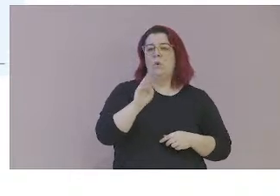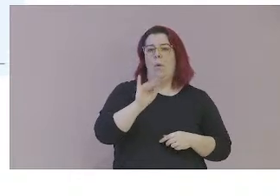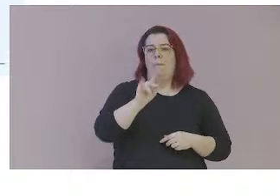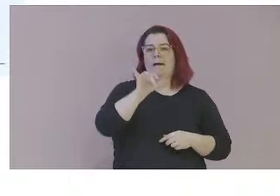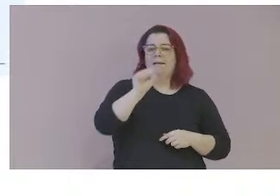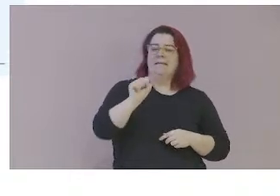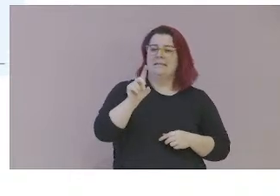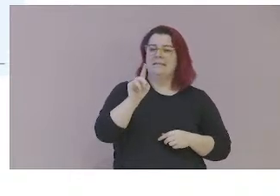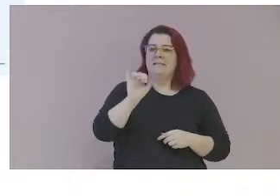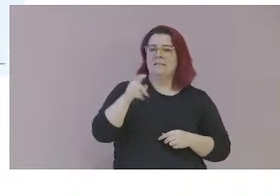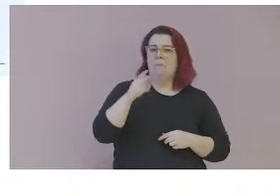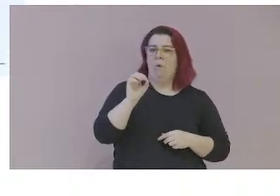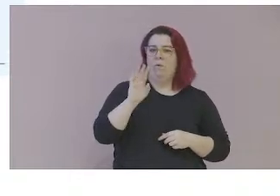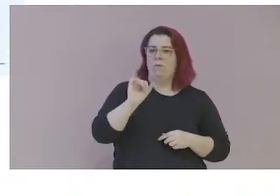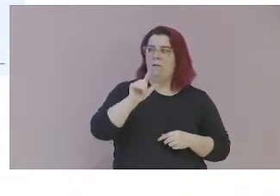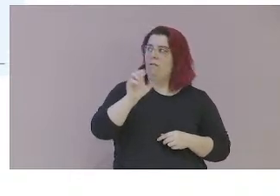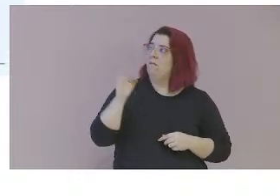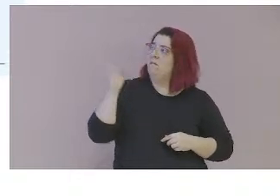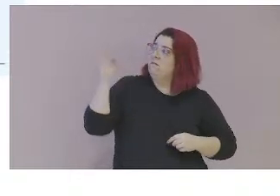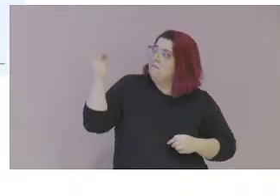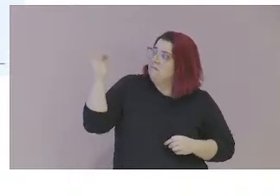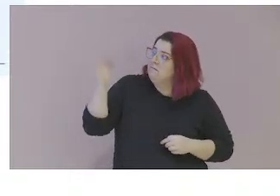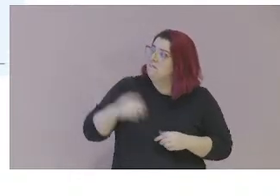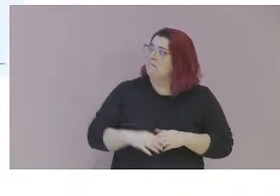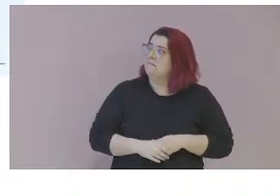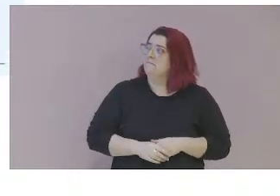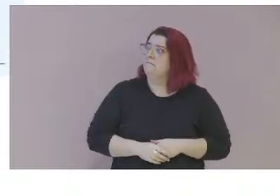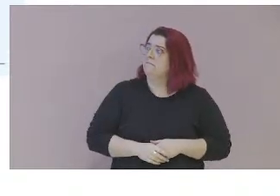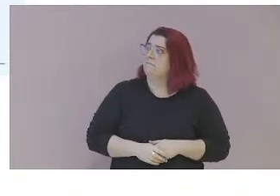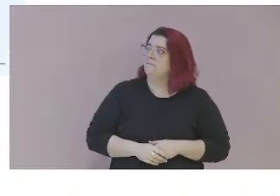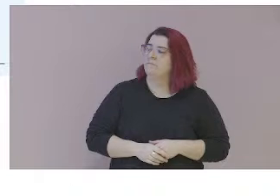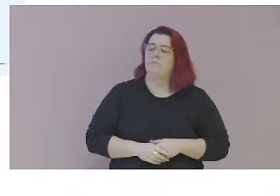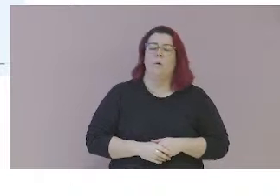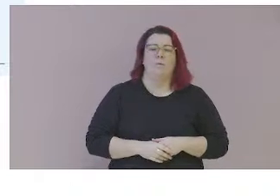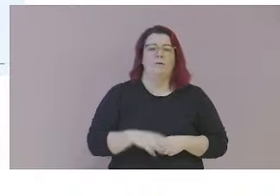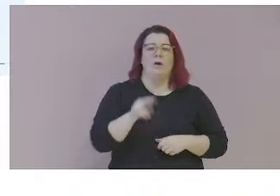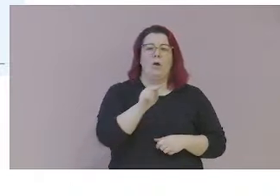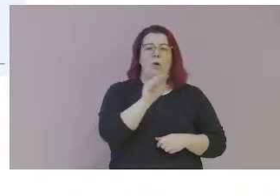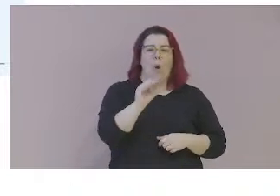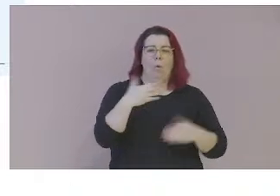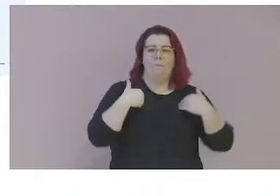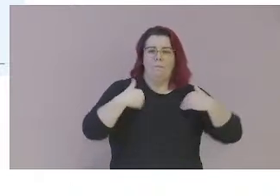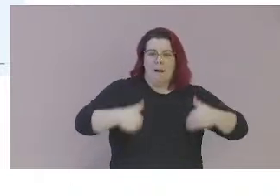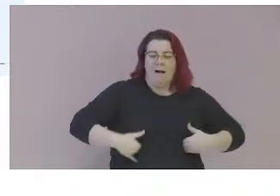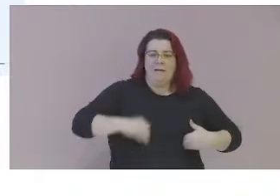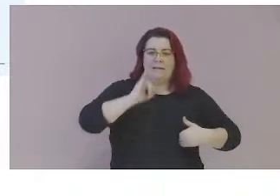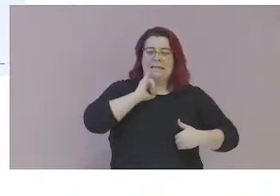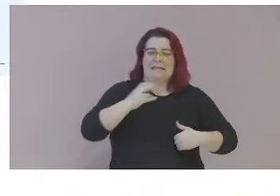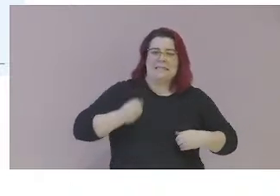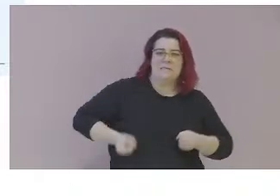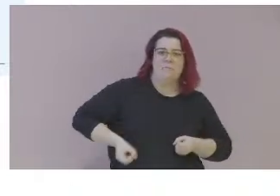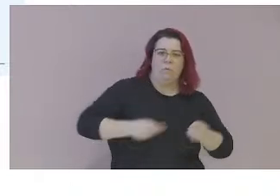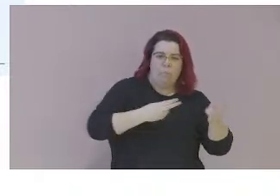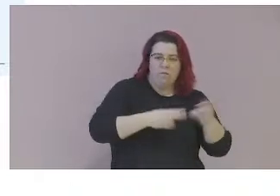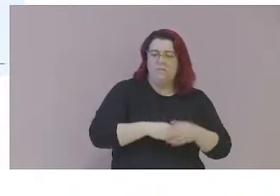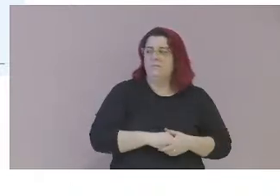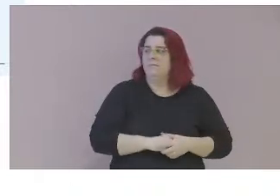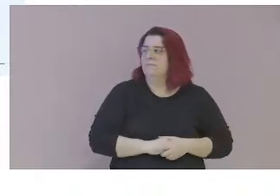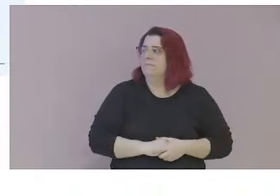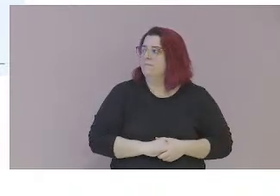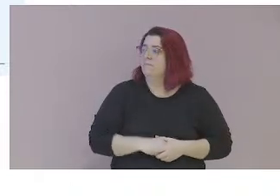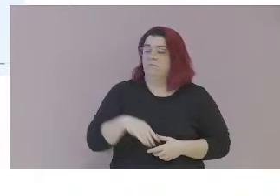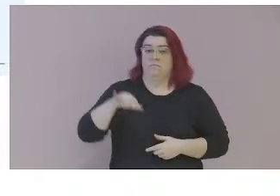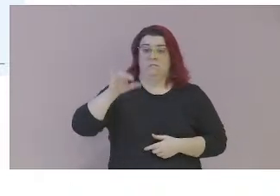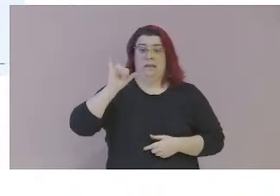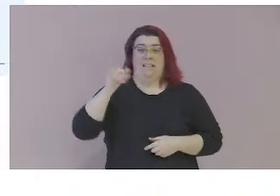Byrne of the well-known disability group in the US, Sins Invalid. It was launched before the pandemic, and then it